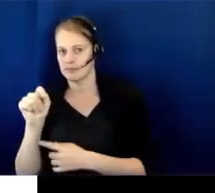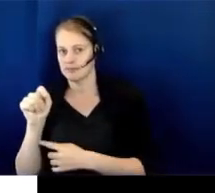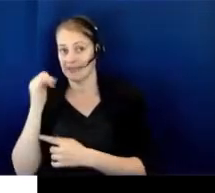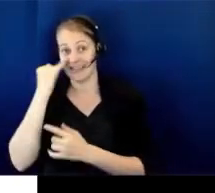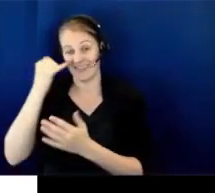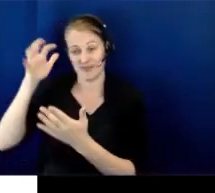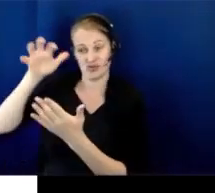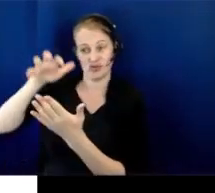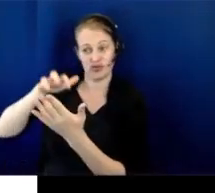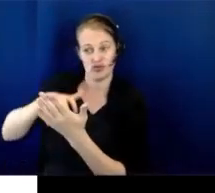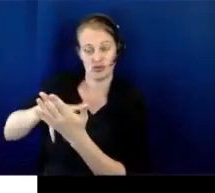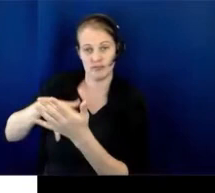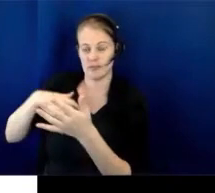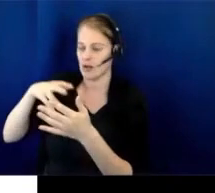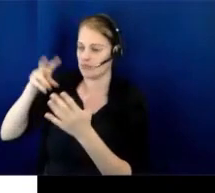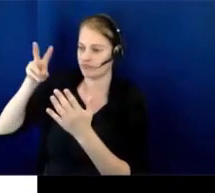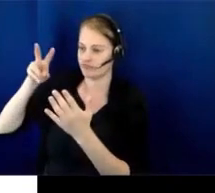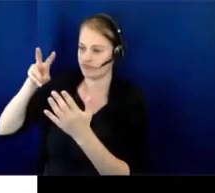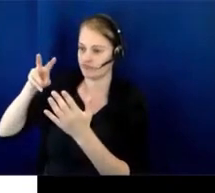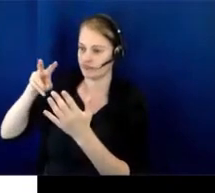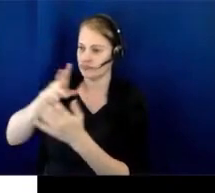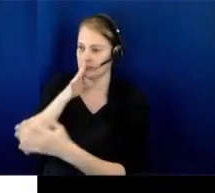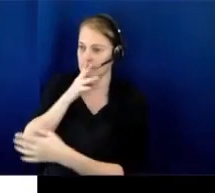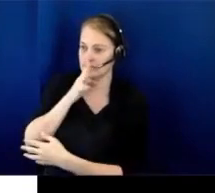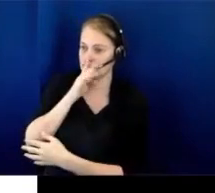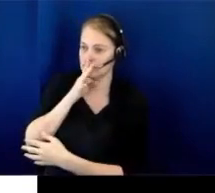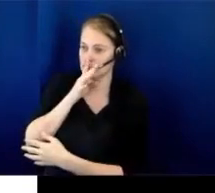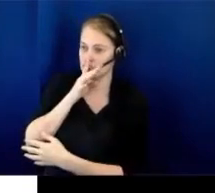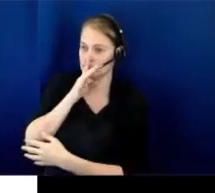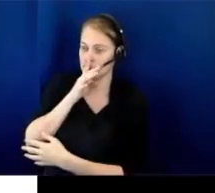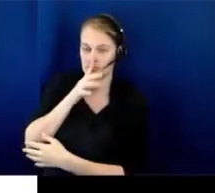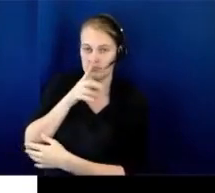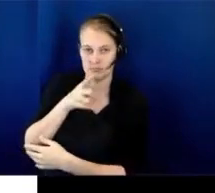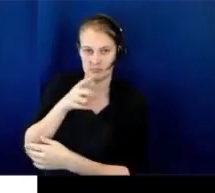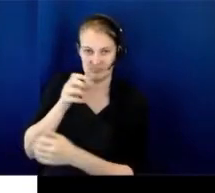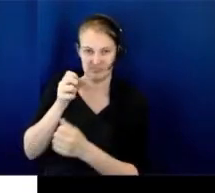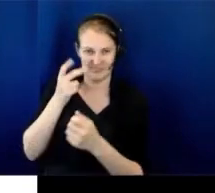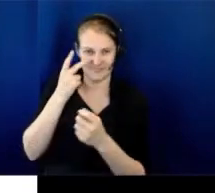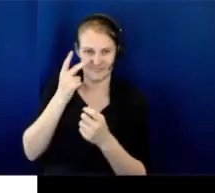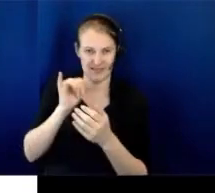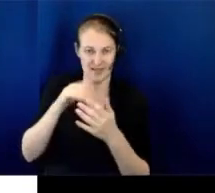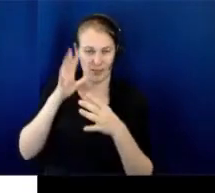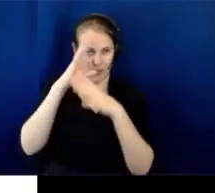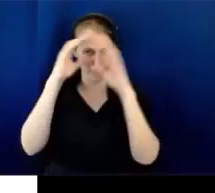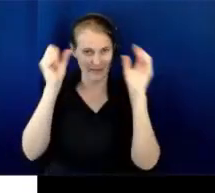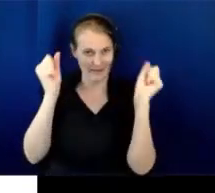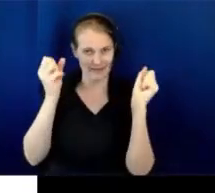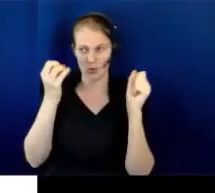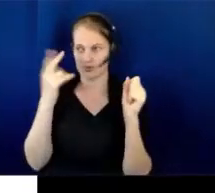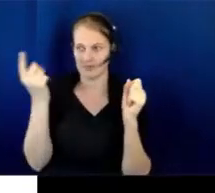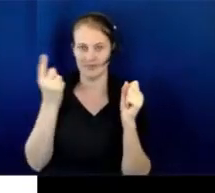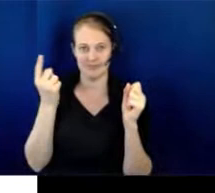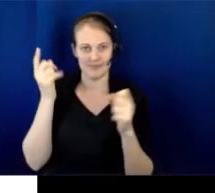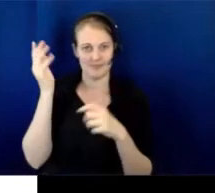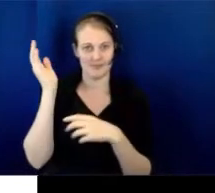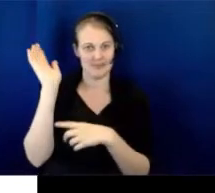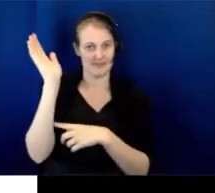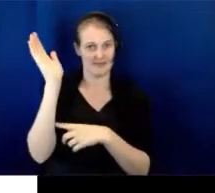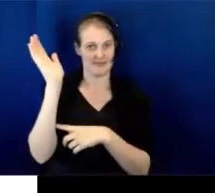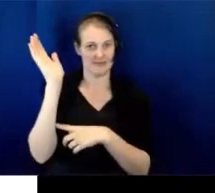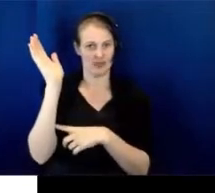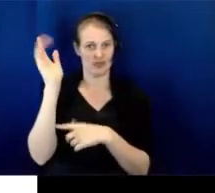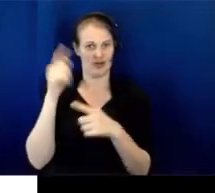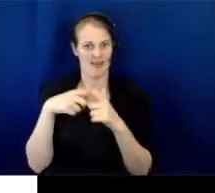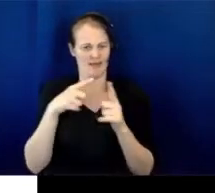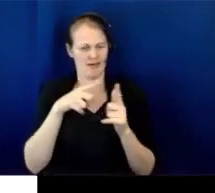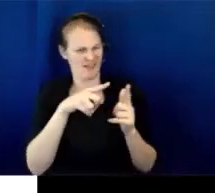very scripted. We've all kind of seen it, you know, where you look at a president, for example, they're giving a speech and then they get criticized because